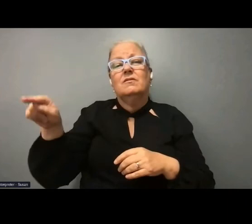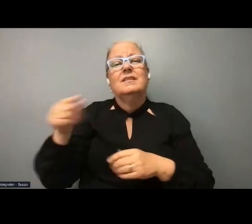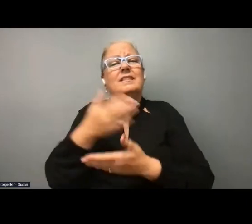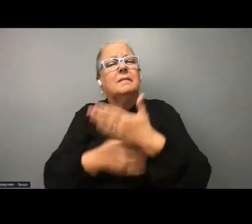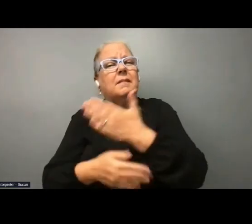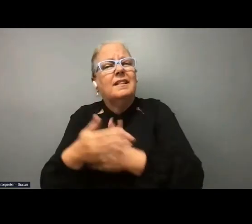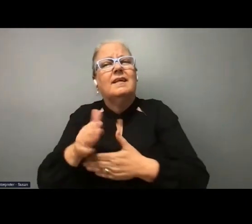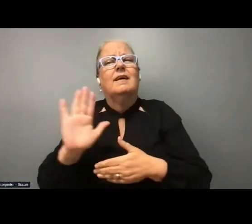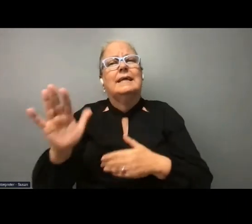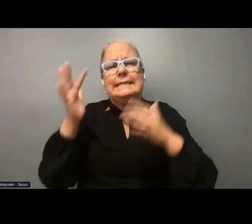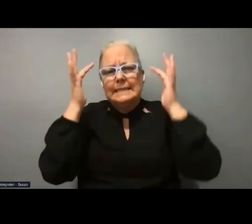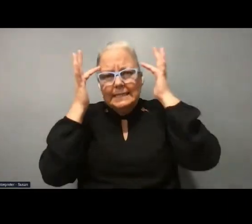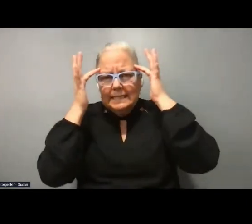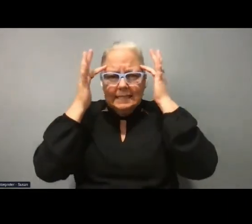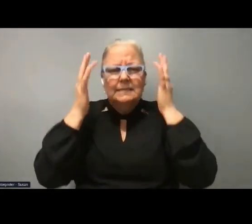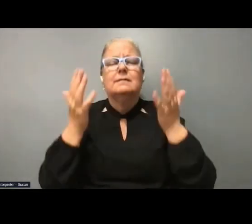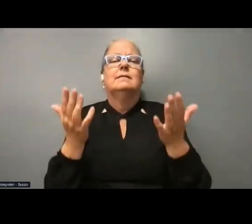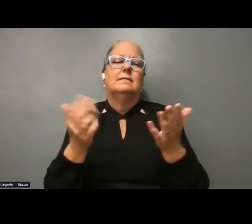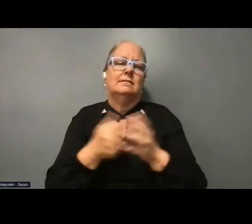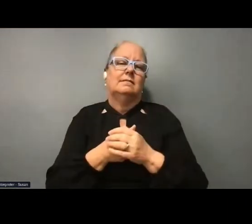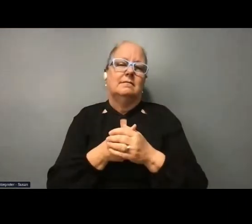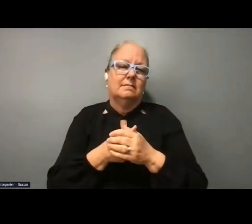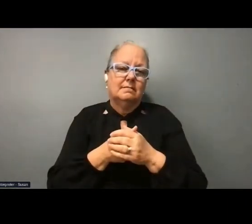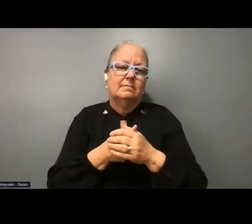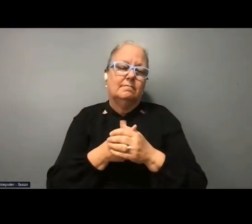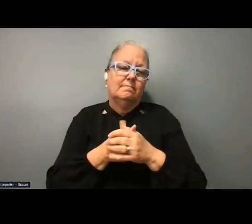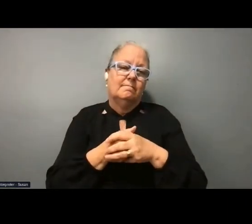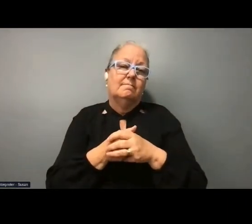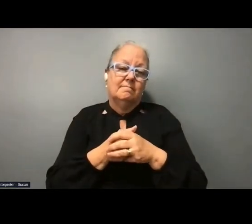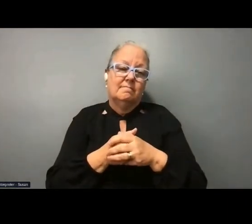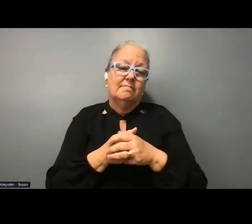they can also reach out to us in case they have